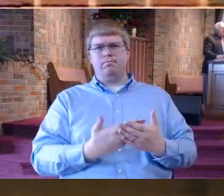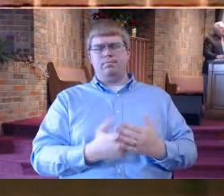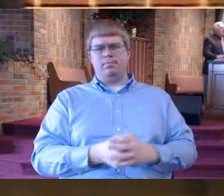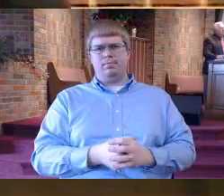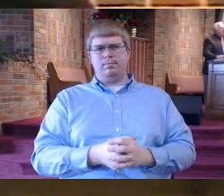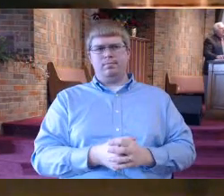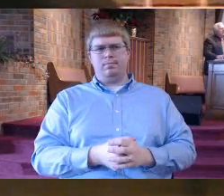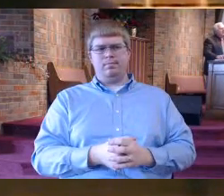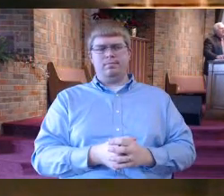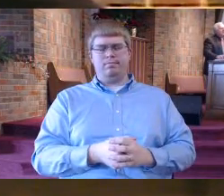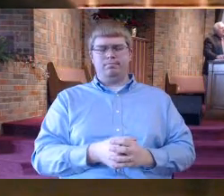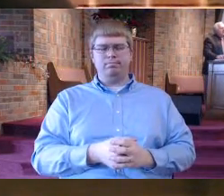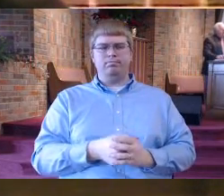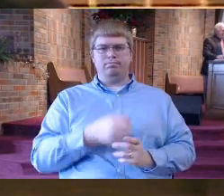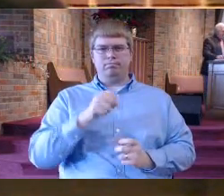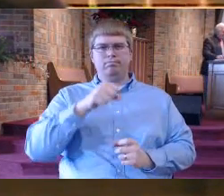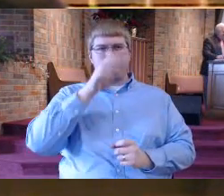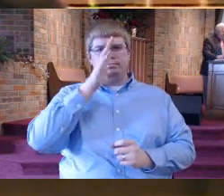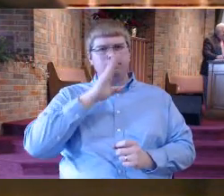God saw